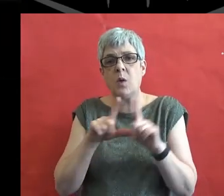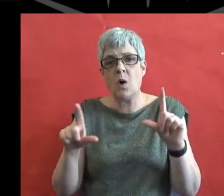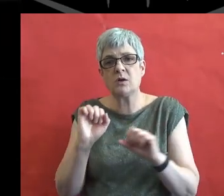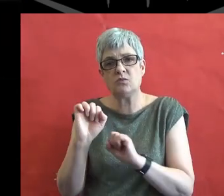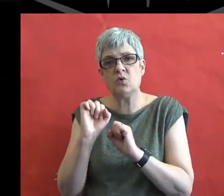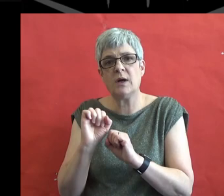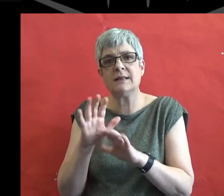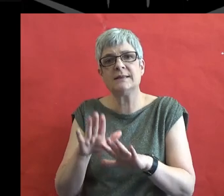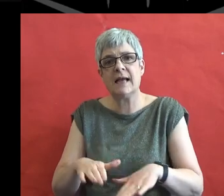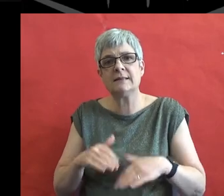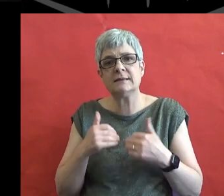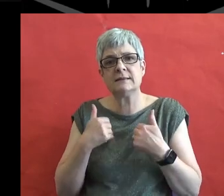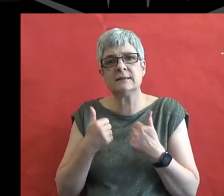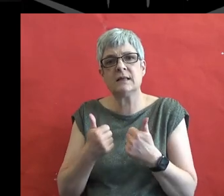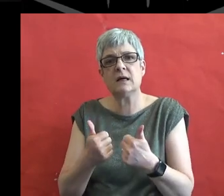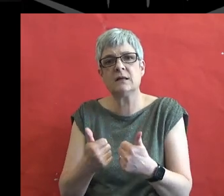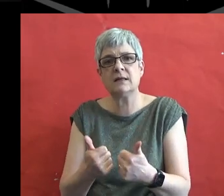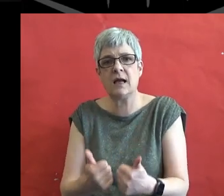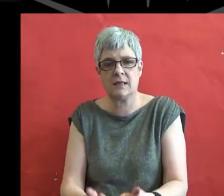Lord, Your